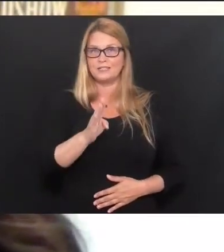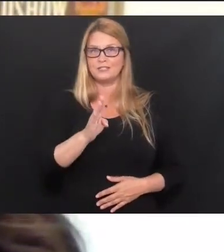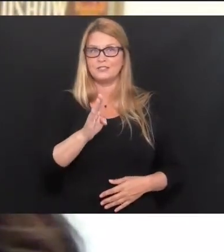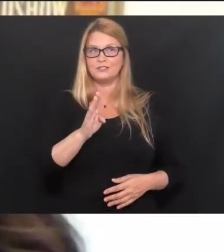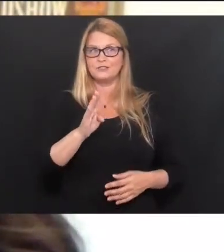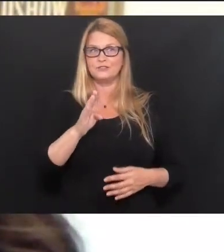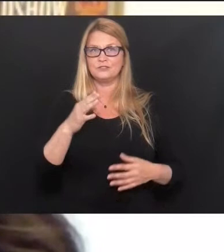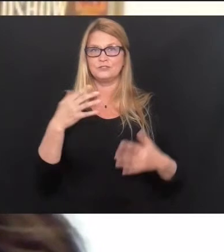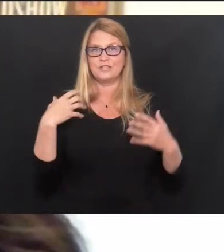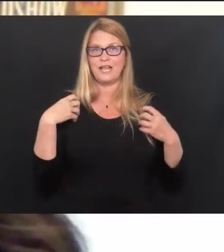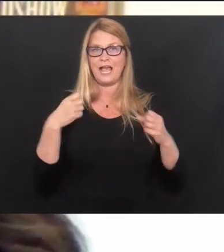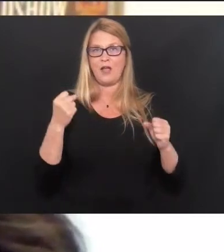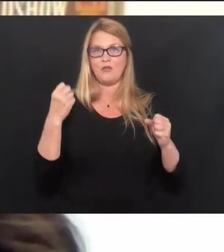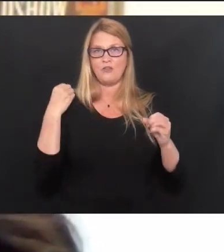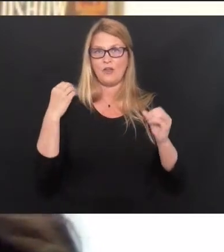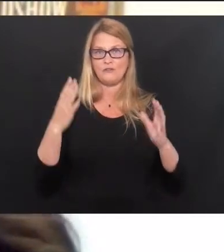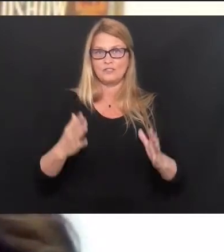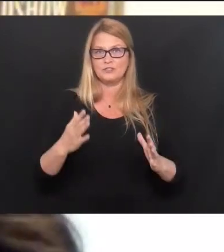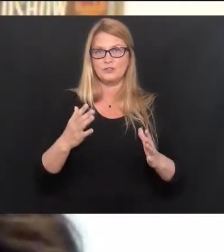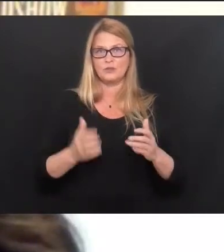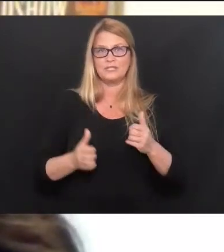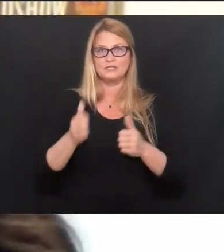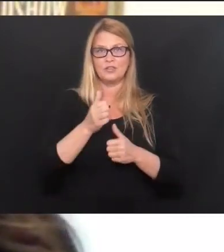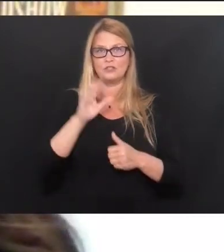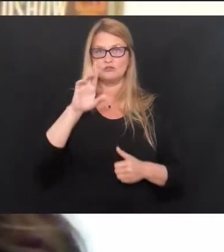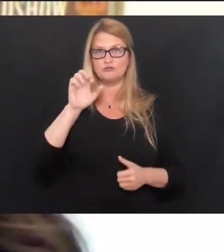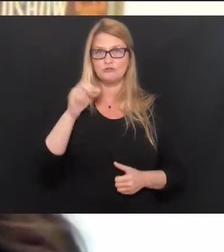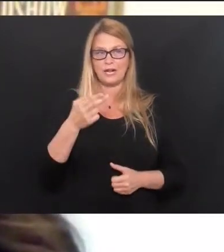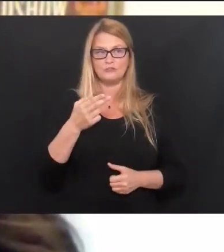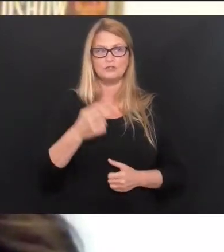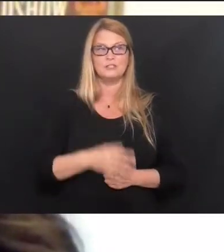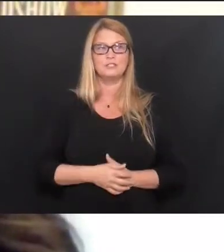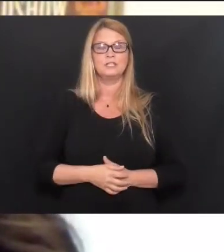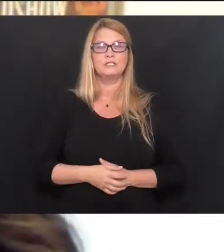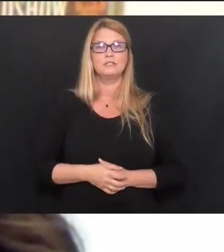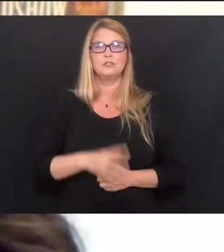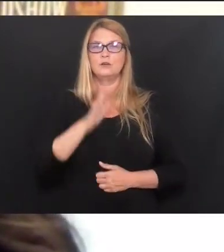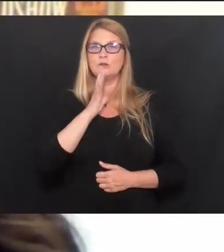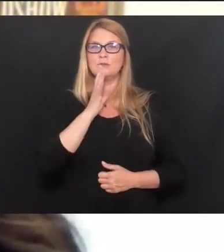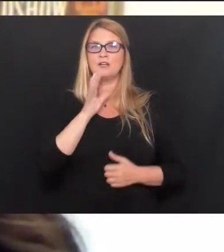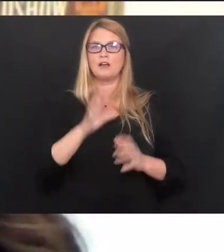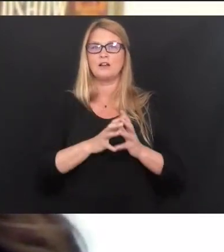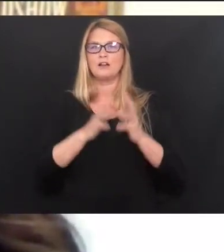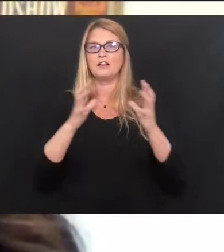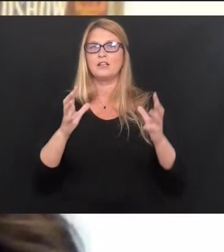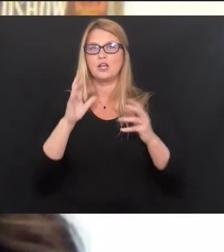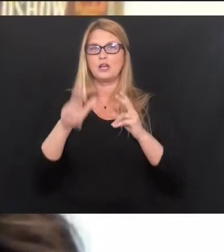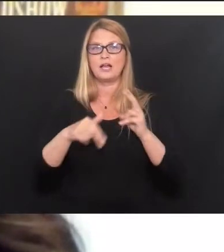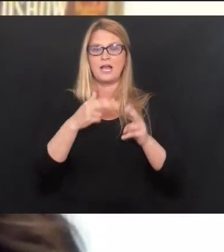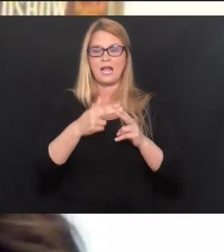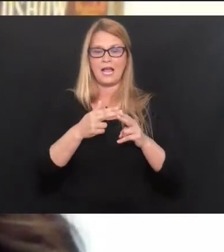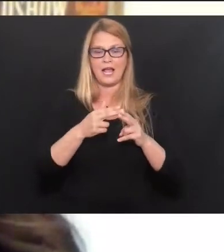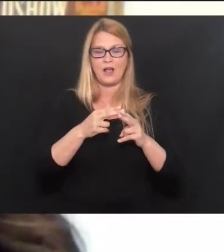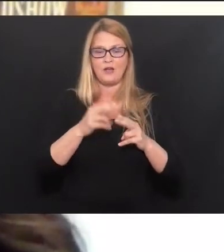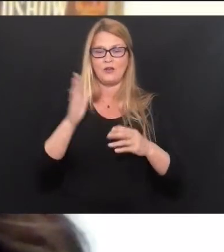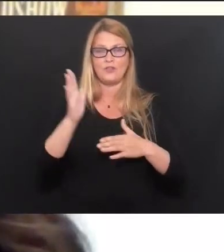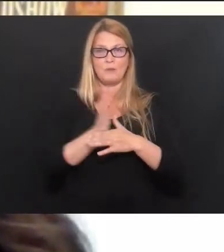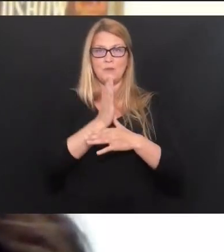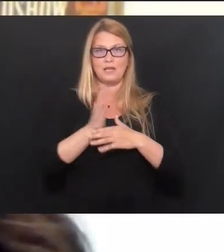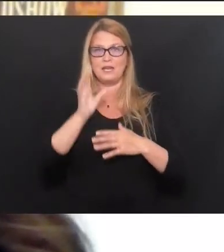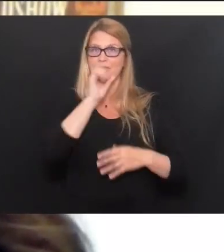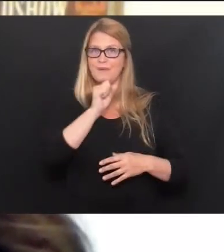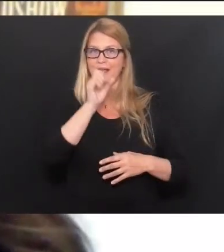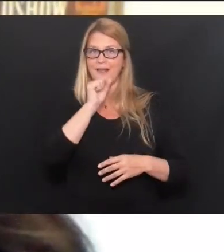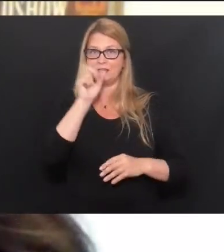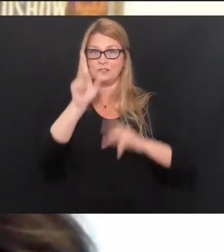health officers or Secretary Crouch. So we've been talking a lot about how the median age of those that are getting